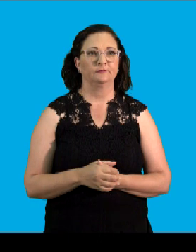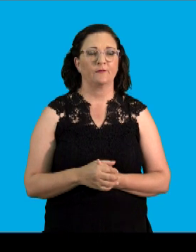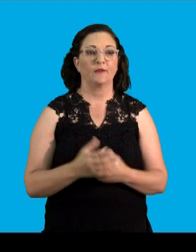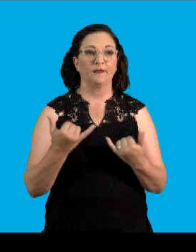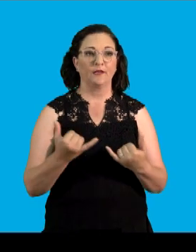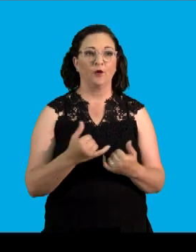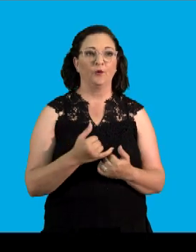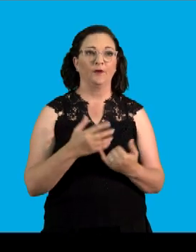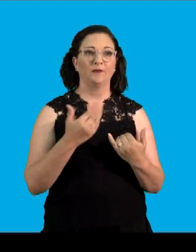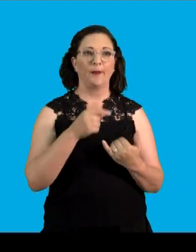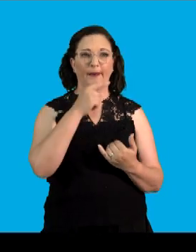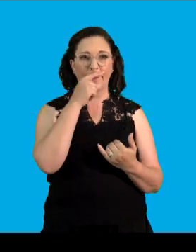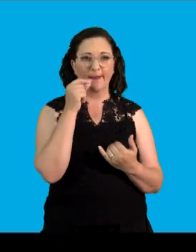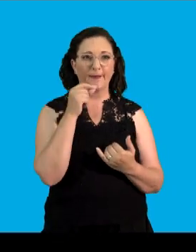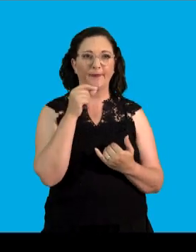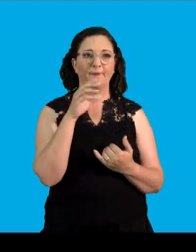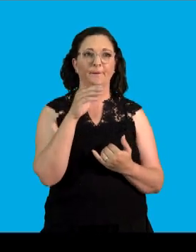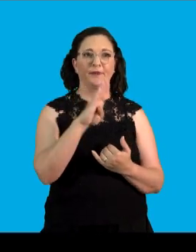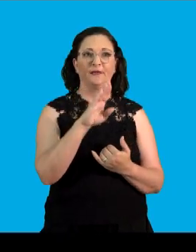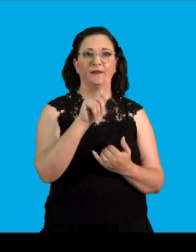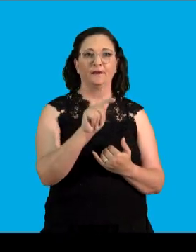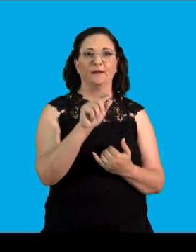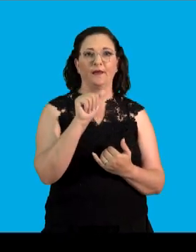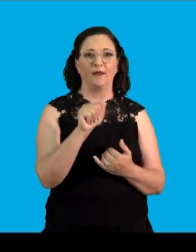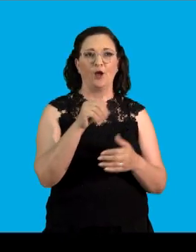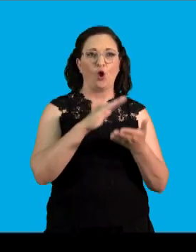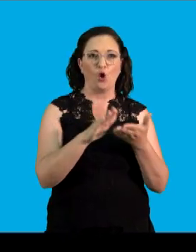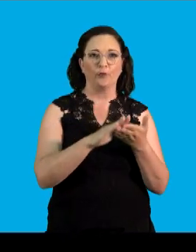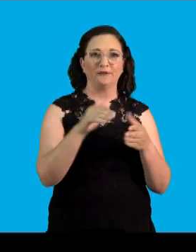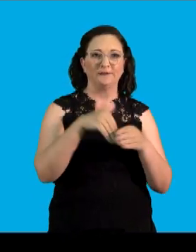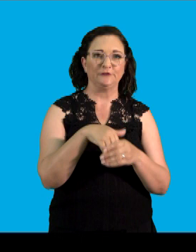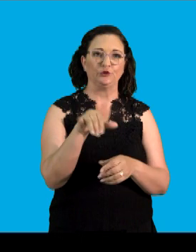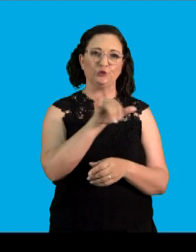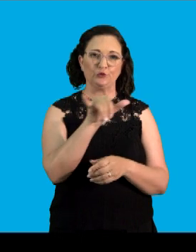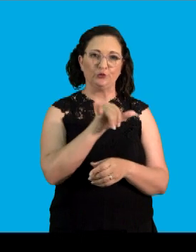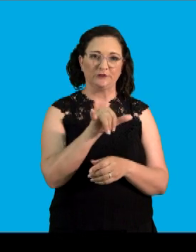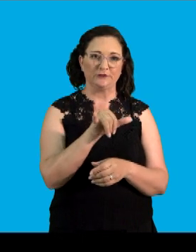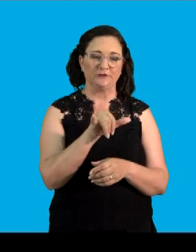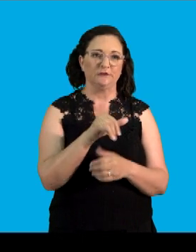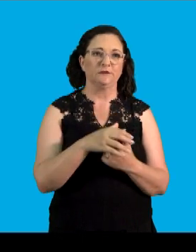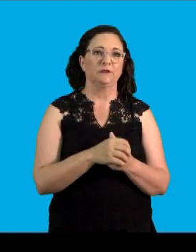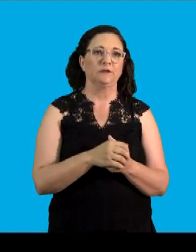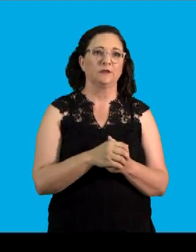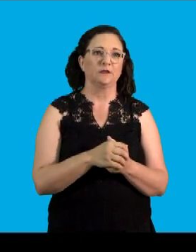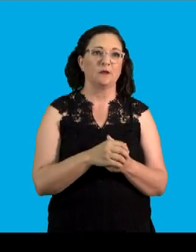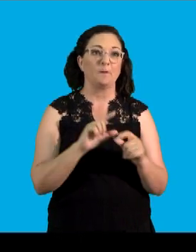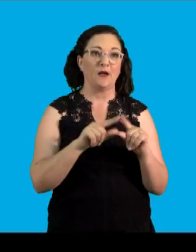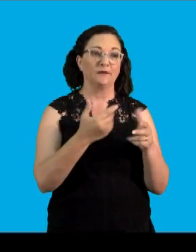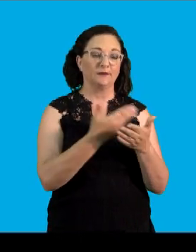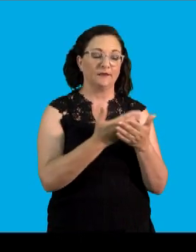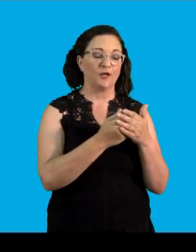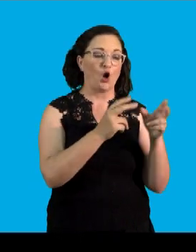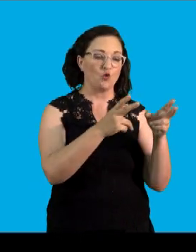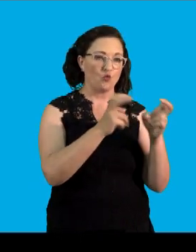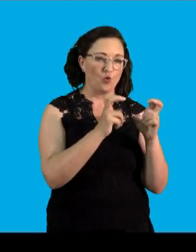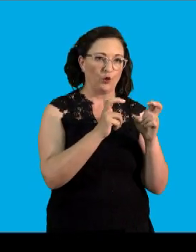says, name the sector in which BTS operates. Motivate your answer by quoting